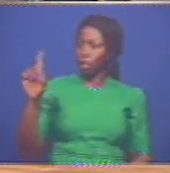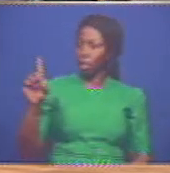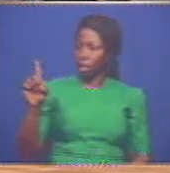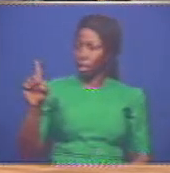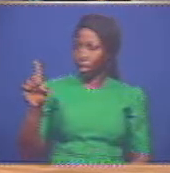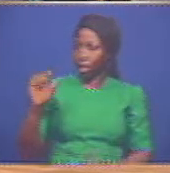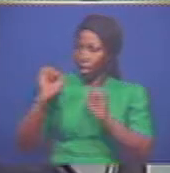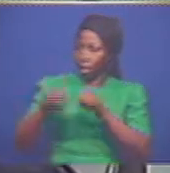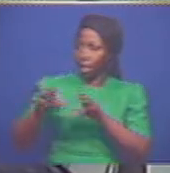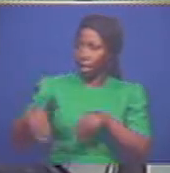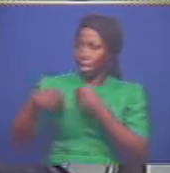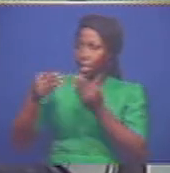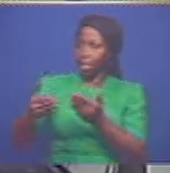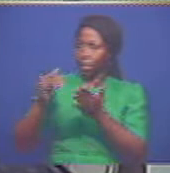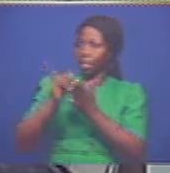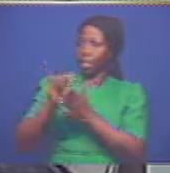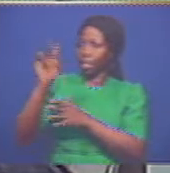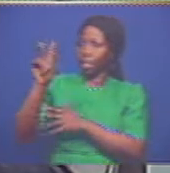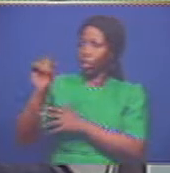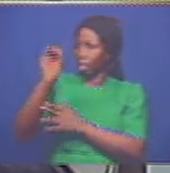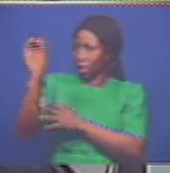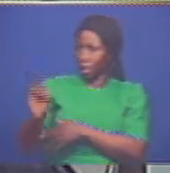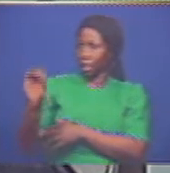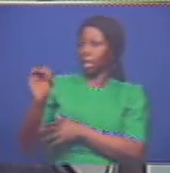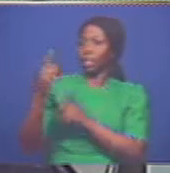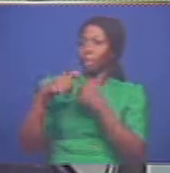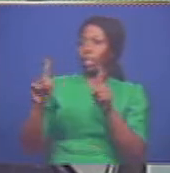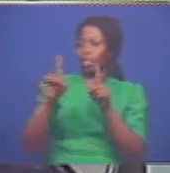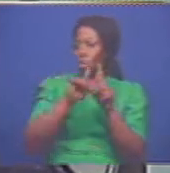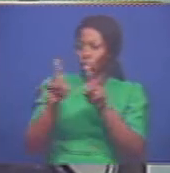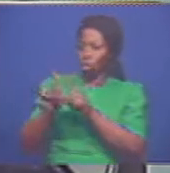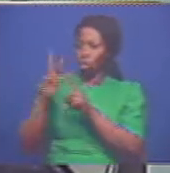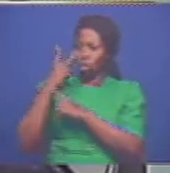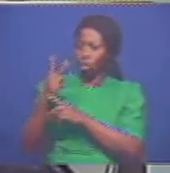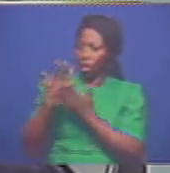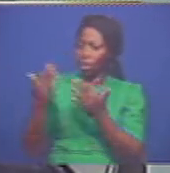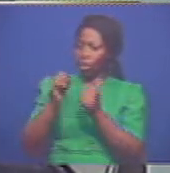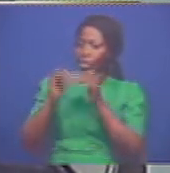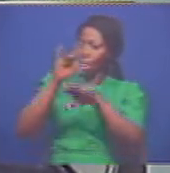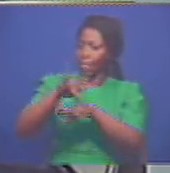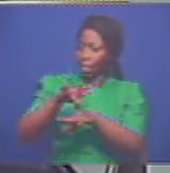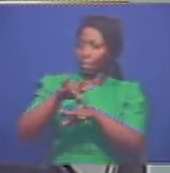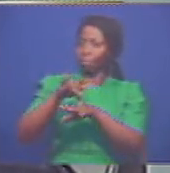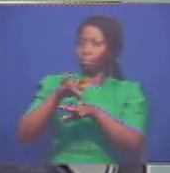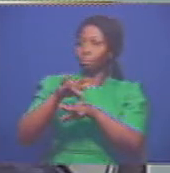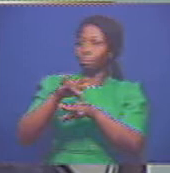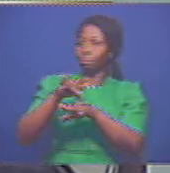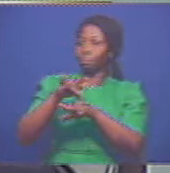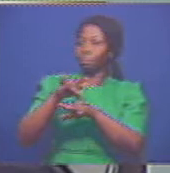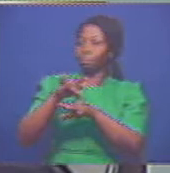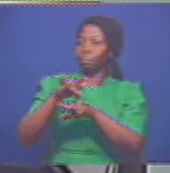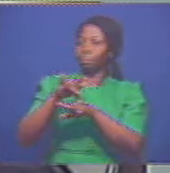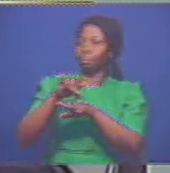I can give it 20%, but you also look at the things that affect that. For the sake